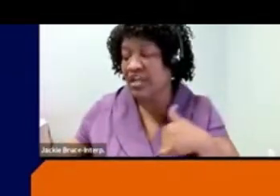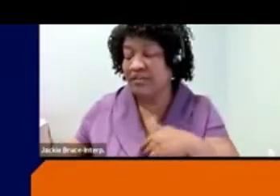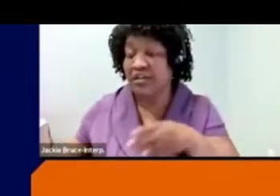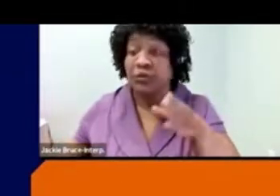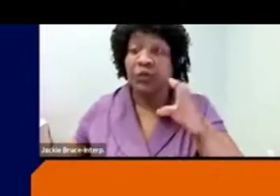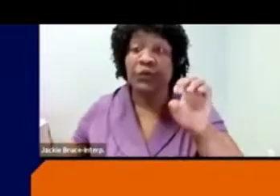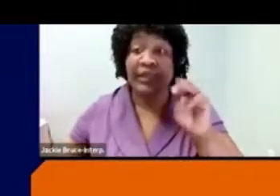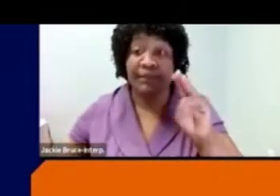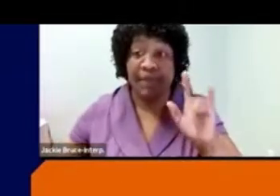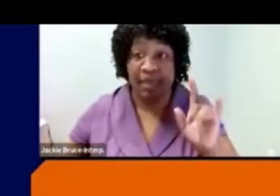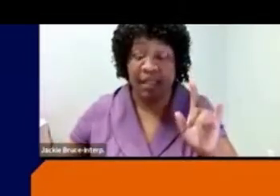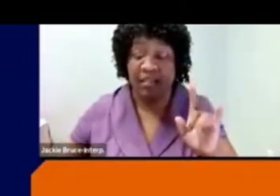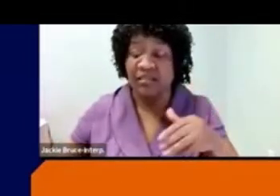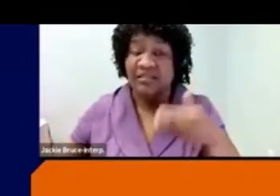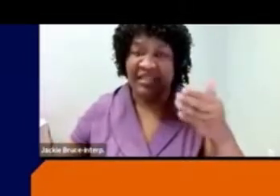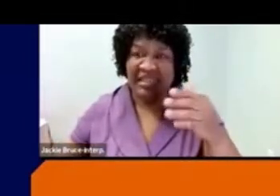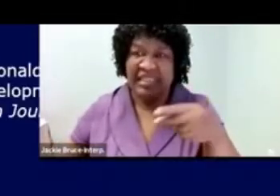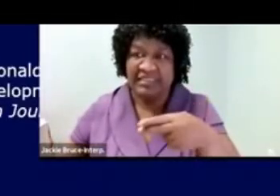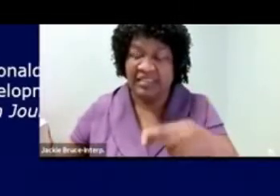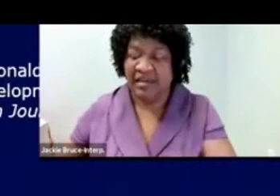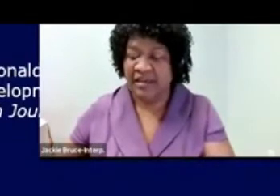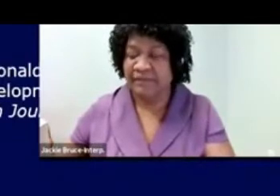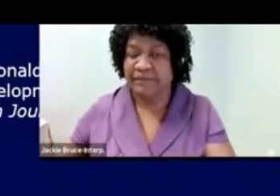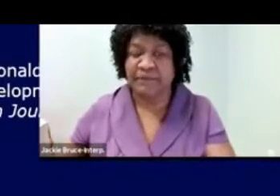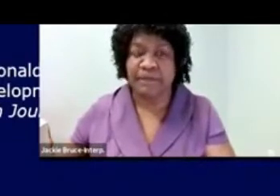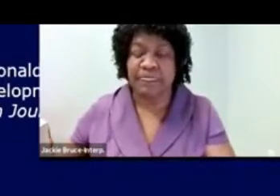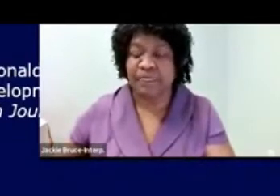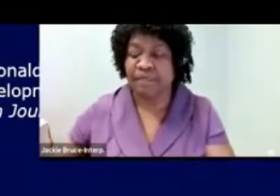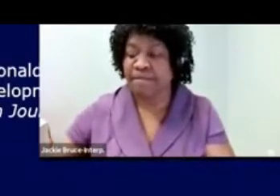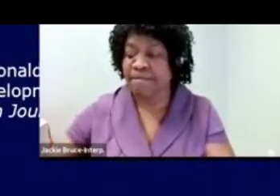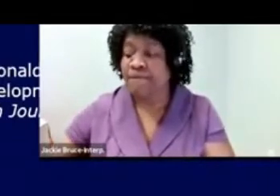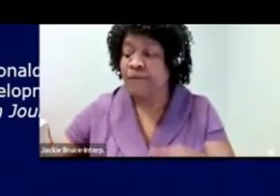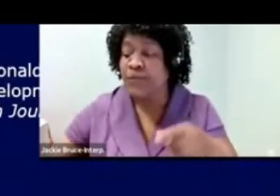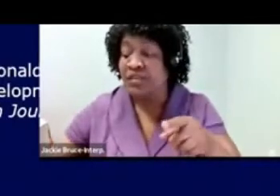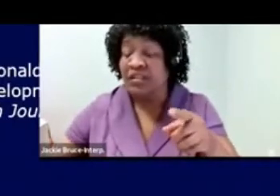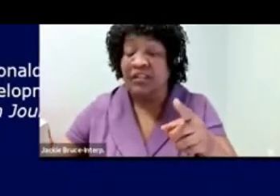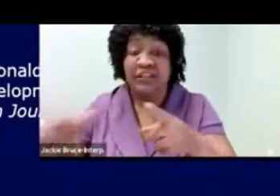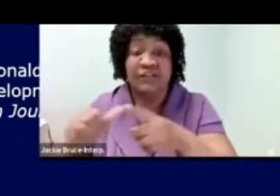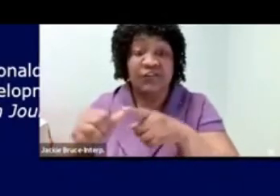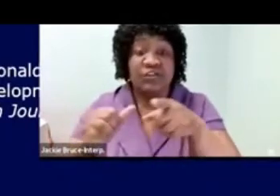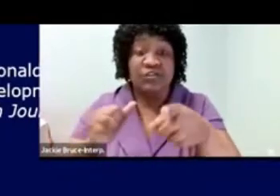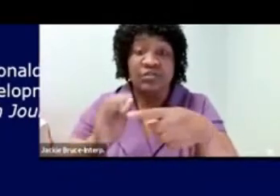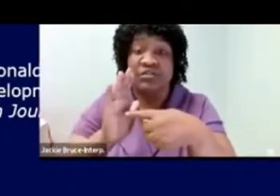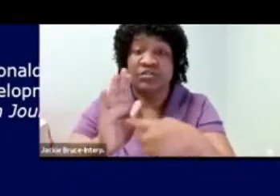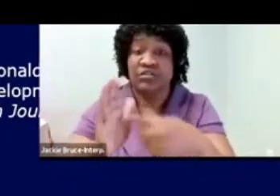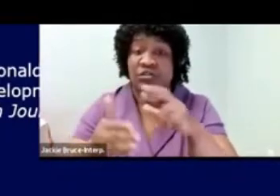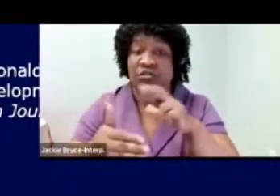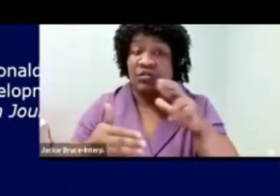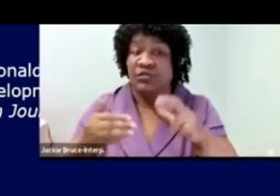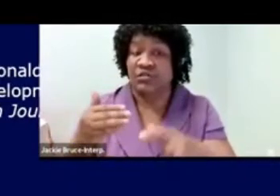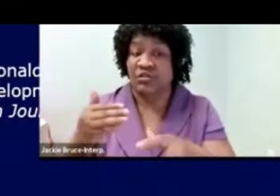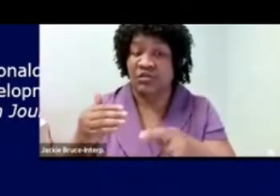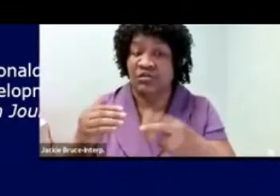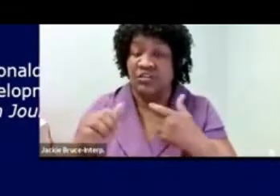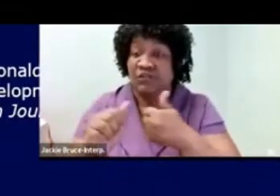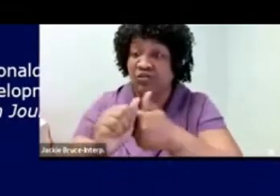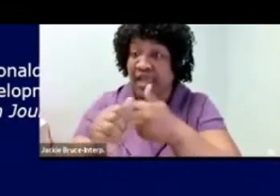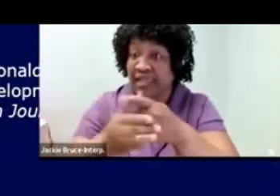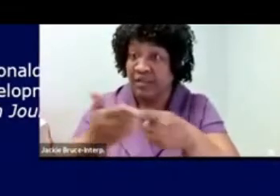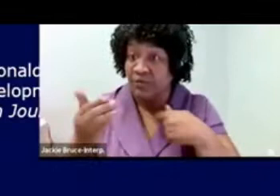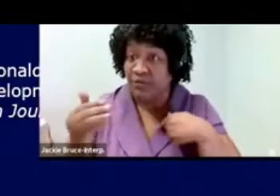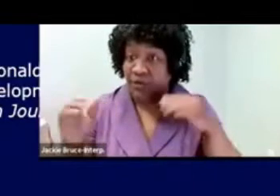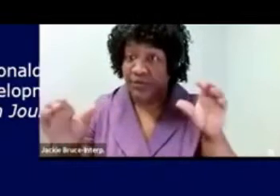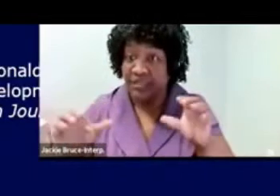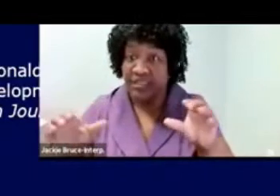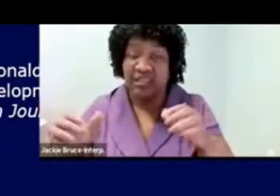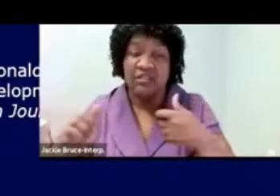email. Next slide, please. So this first slide shows some results of tracking that we did.